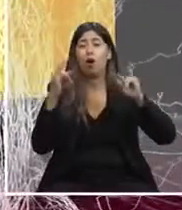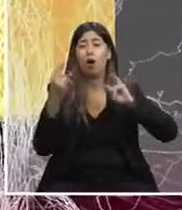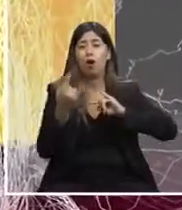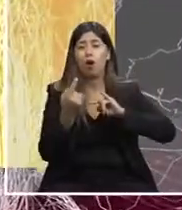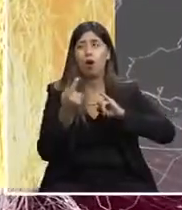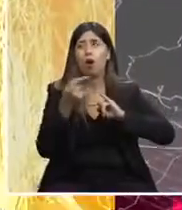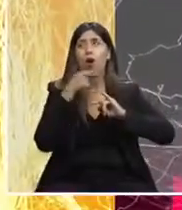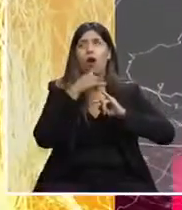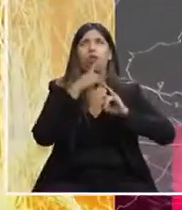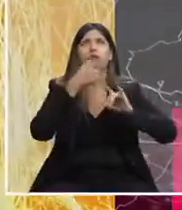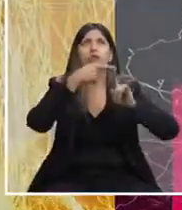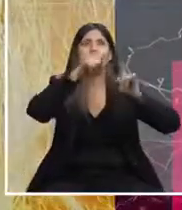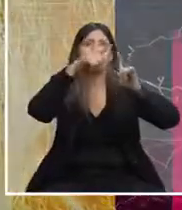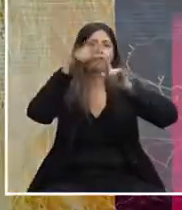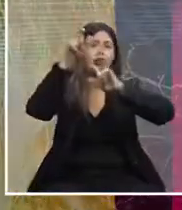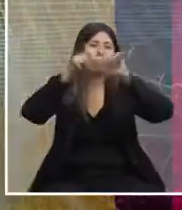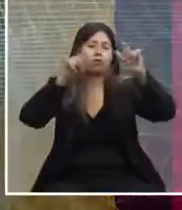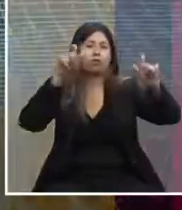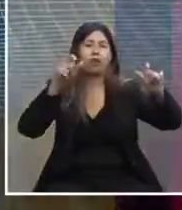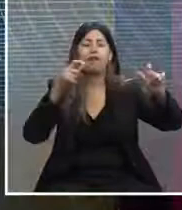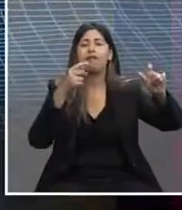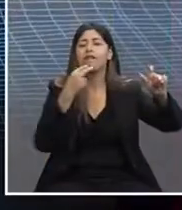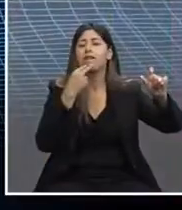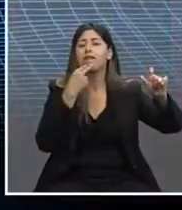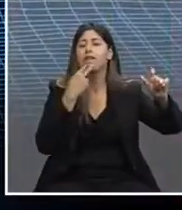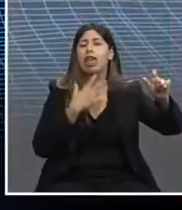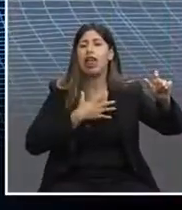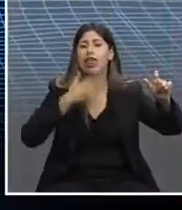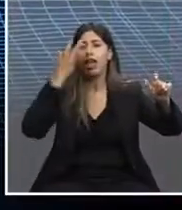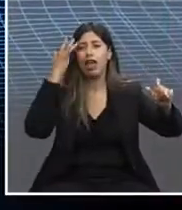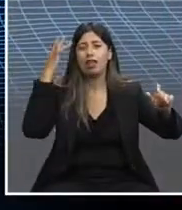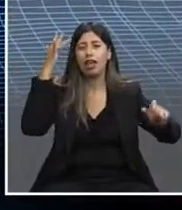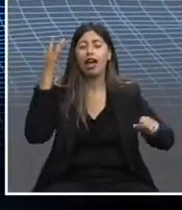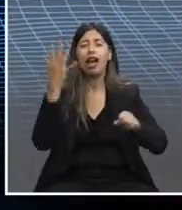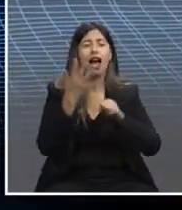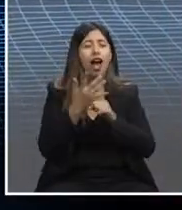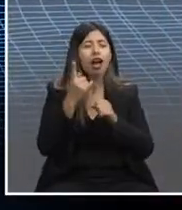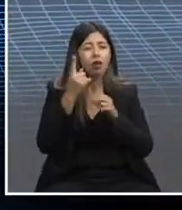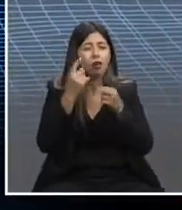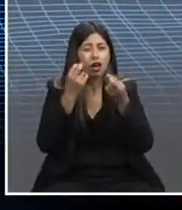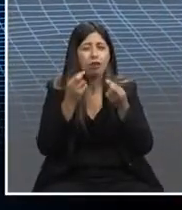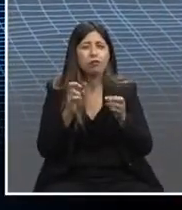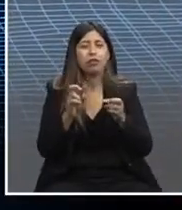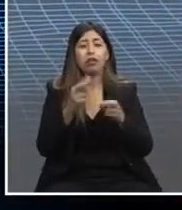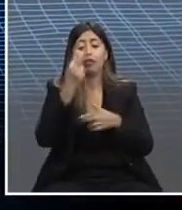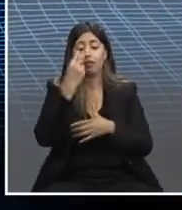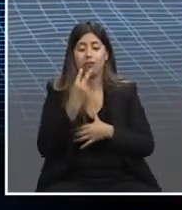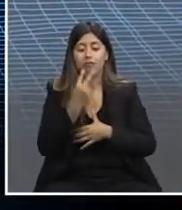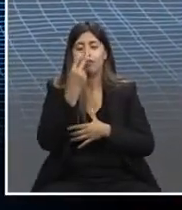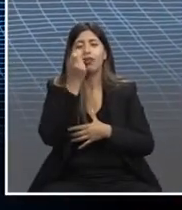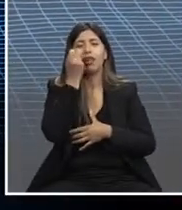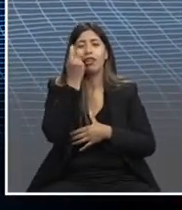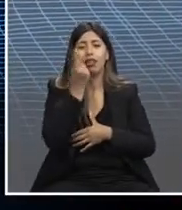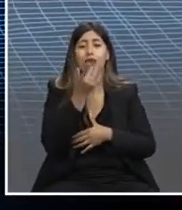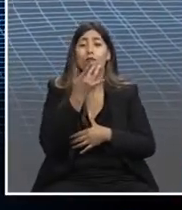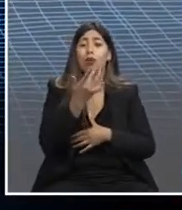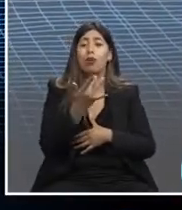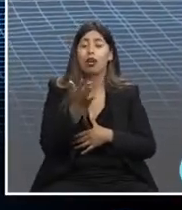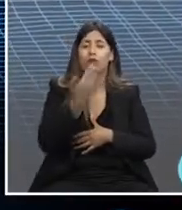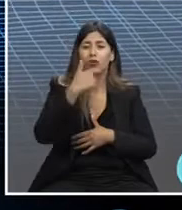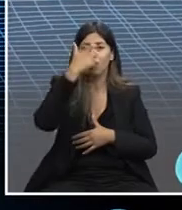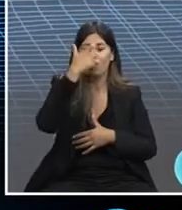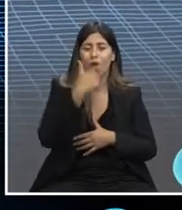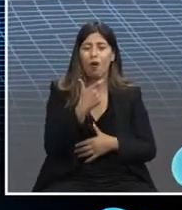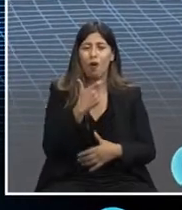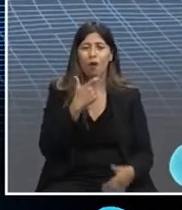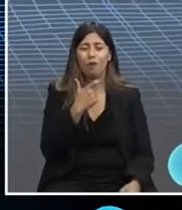itself, or the only beings who can deliberately shape the future towards what is good or just. The